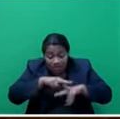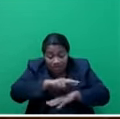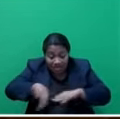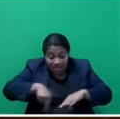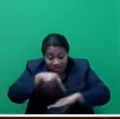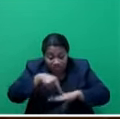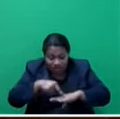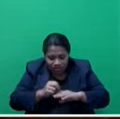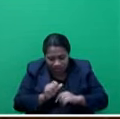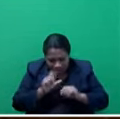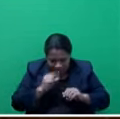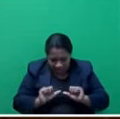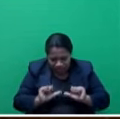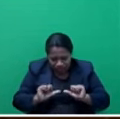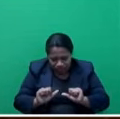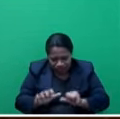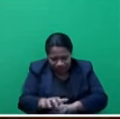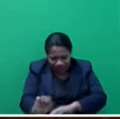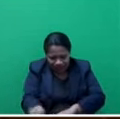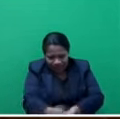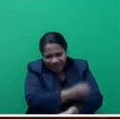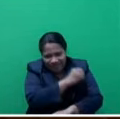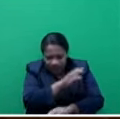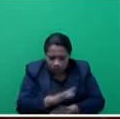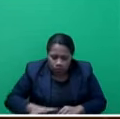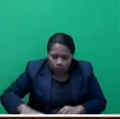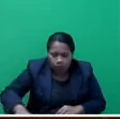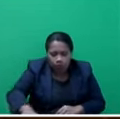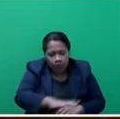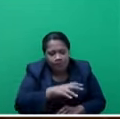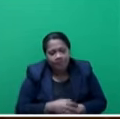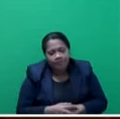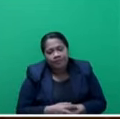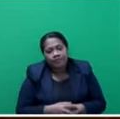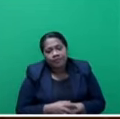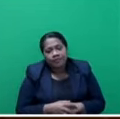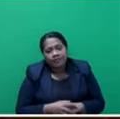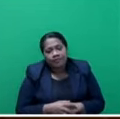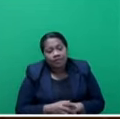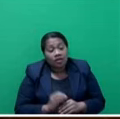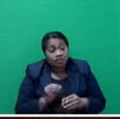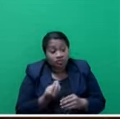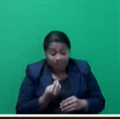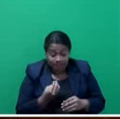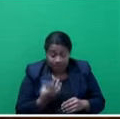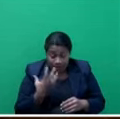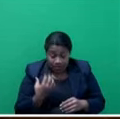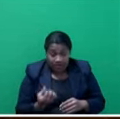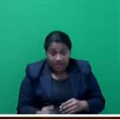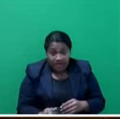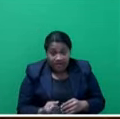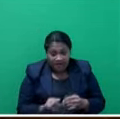The 2050 strategy for the Blue Pacific continent, Mr. Speaker, will set the future strategic direction for the